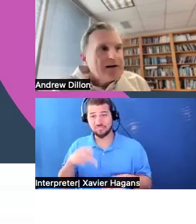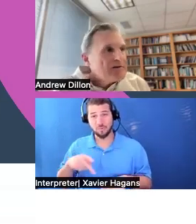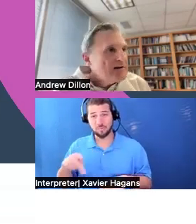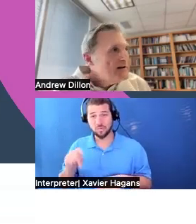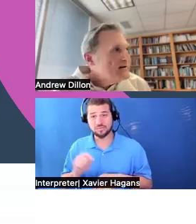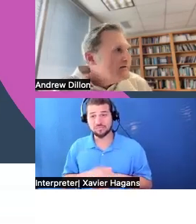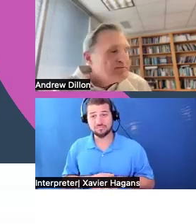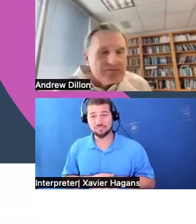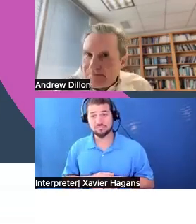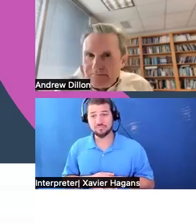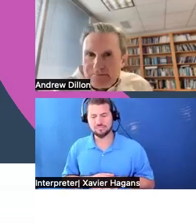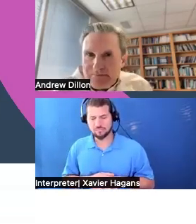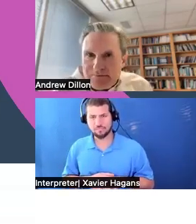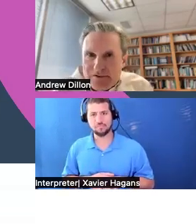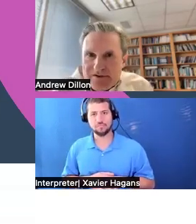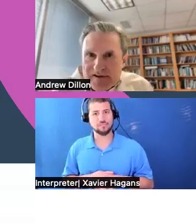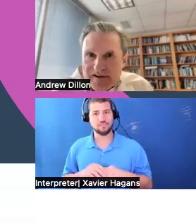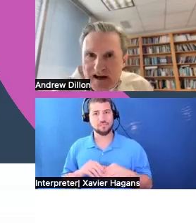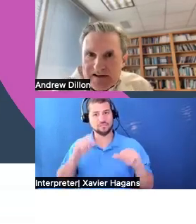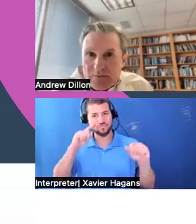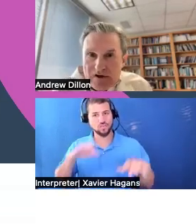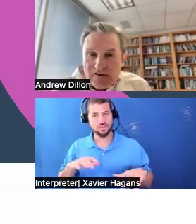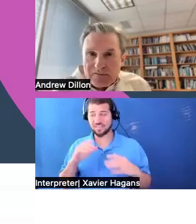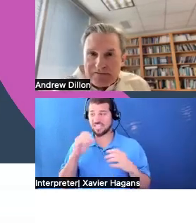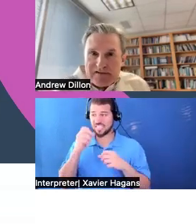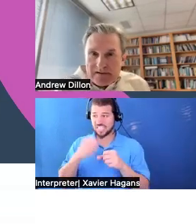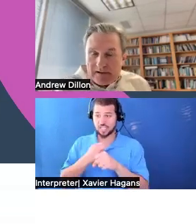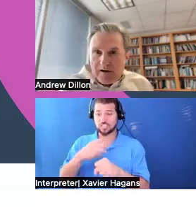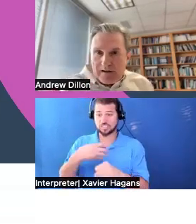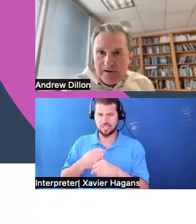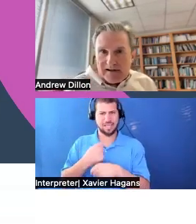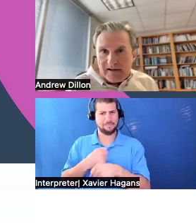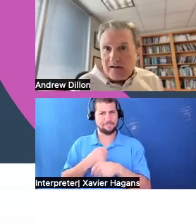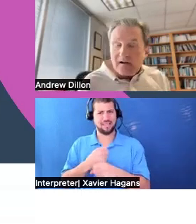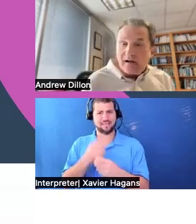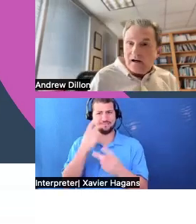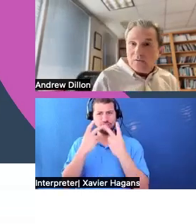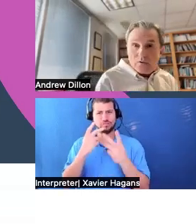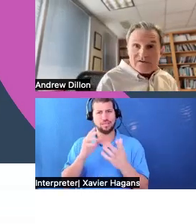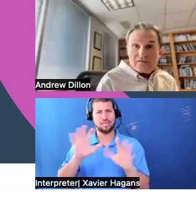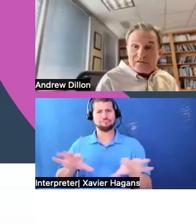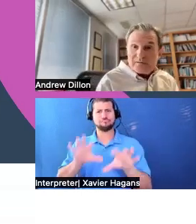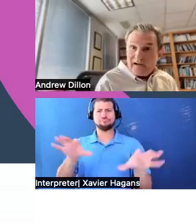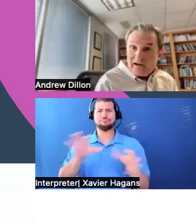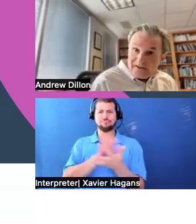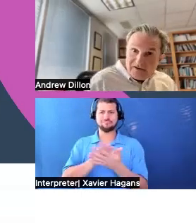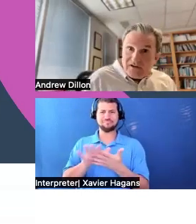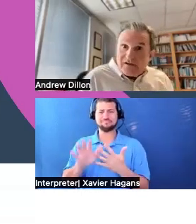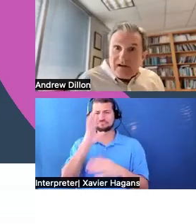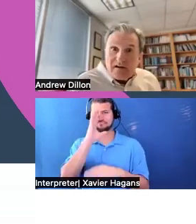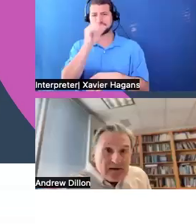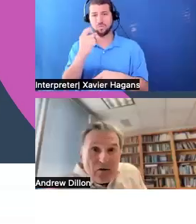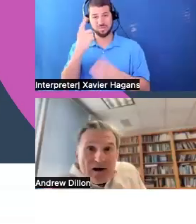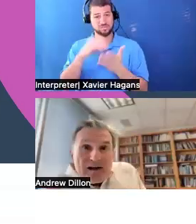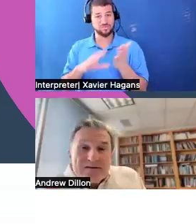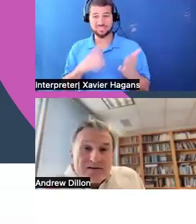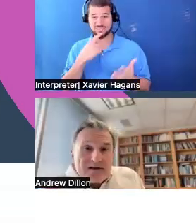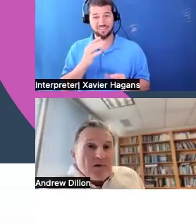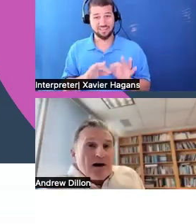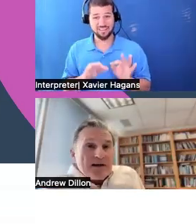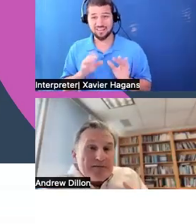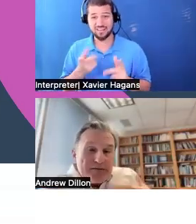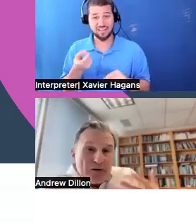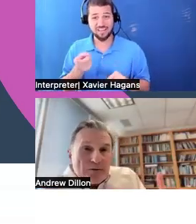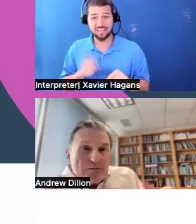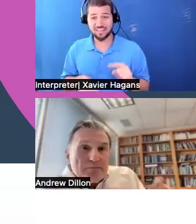that after years of producing slides, which I thought were visually quite appealing, one student in my class actually just said, oh, I can't see